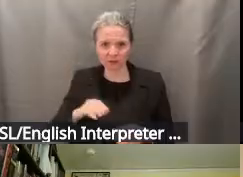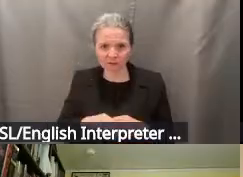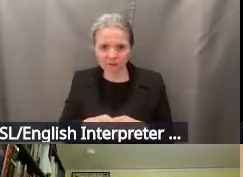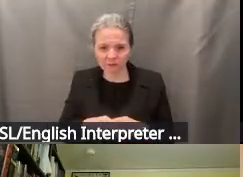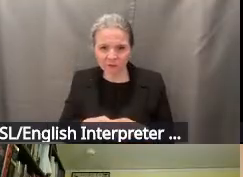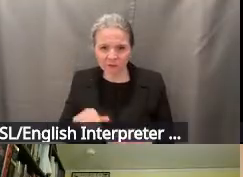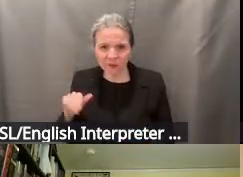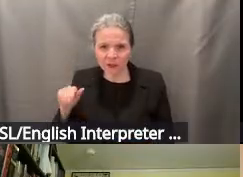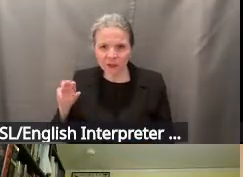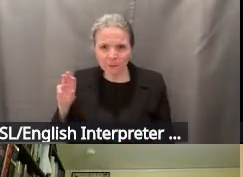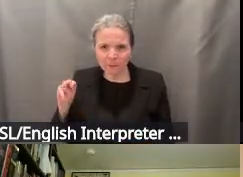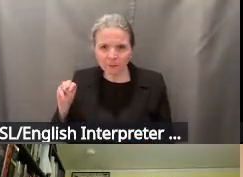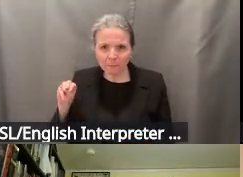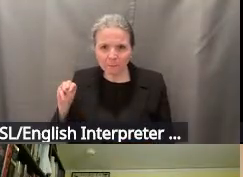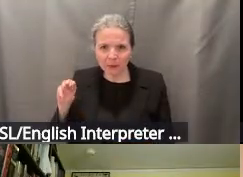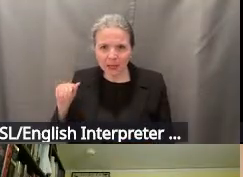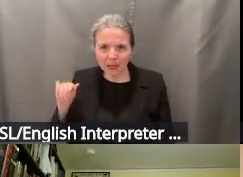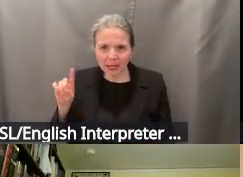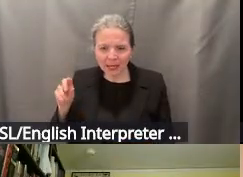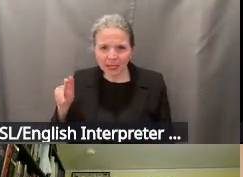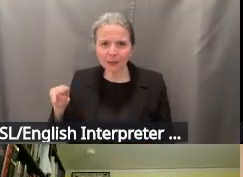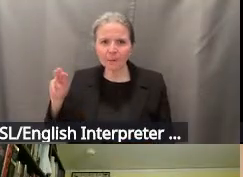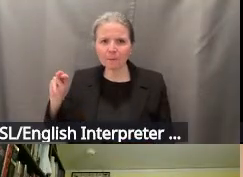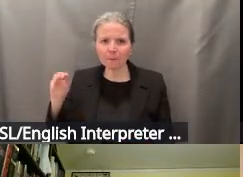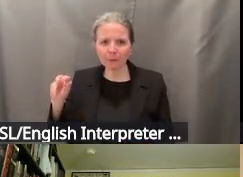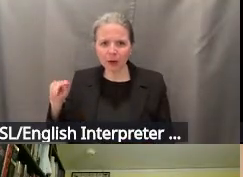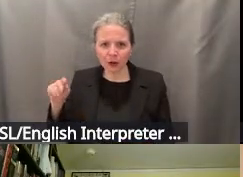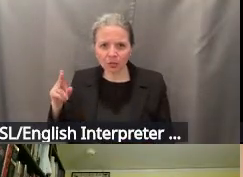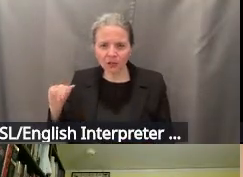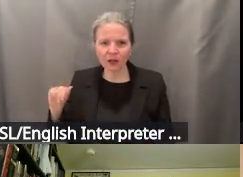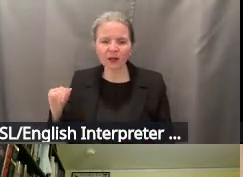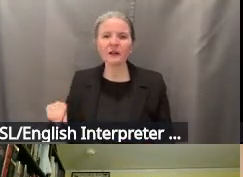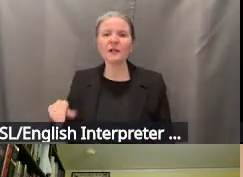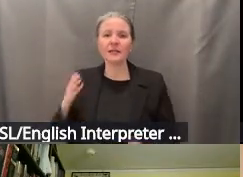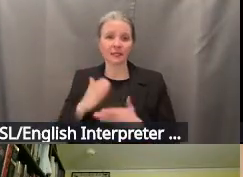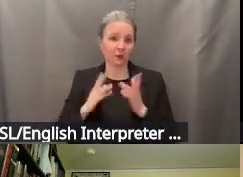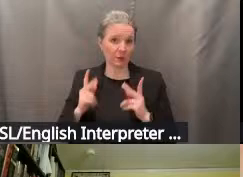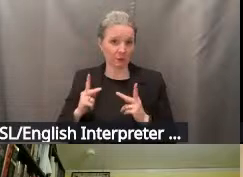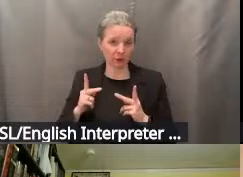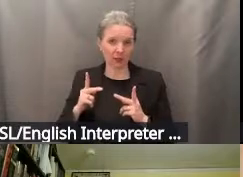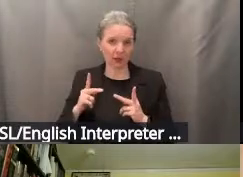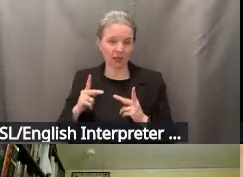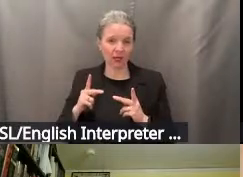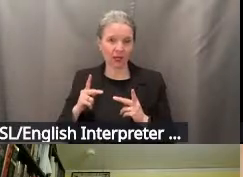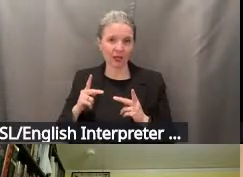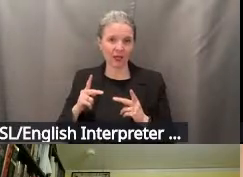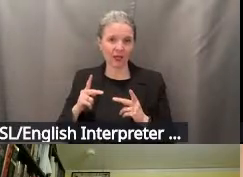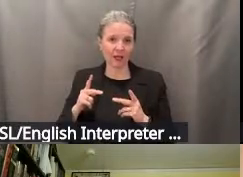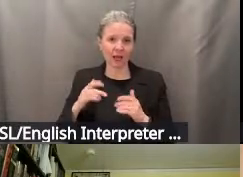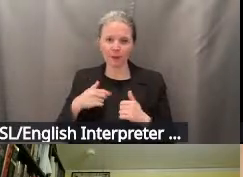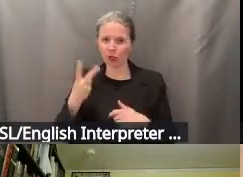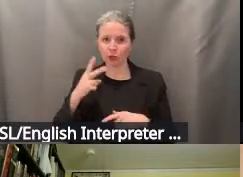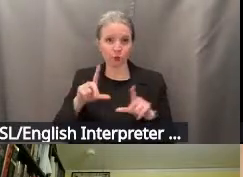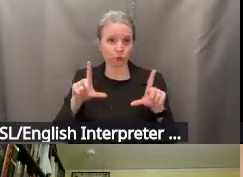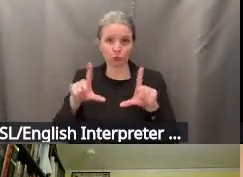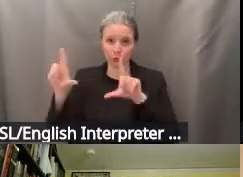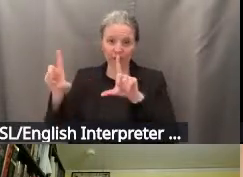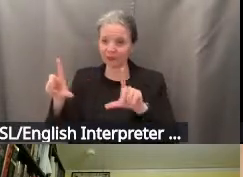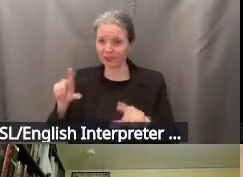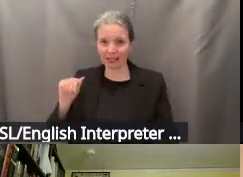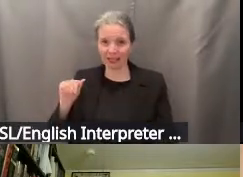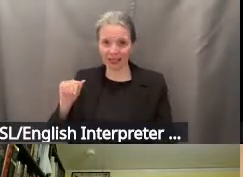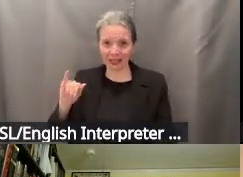and Martha. Oh, Martha. Thank you. Some people had it fly up. I'm on 2 screens.